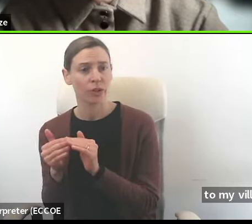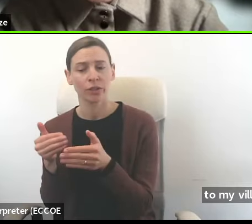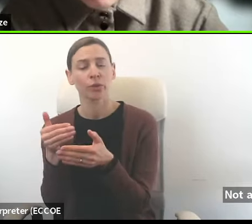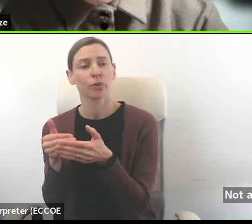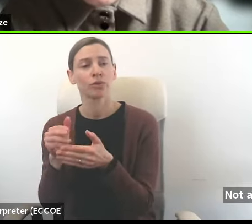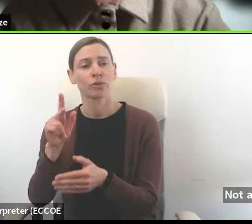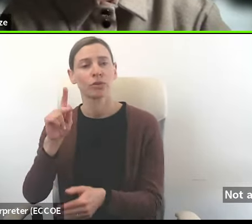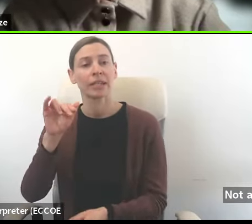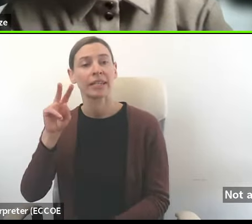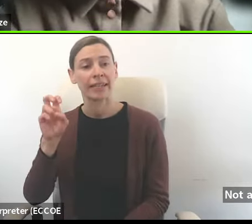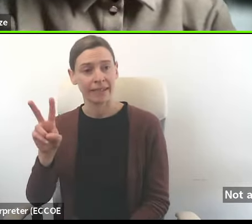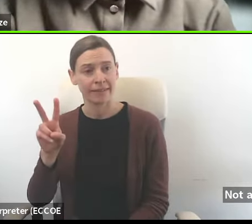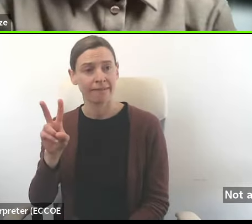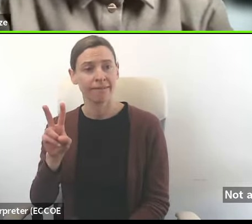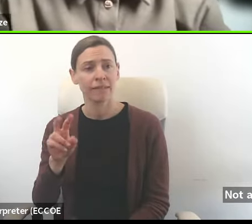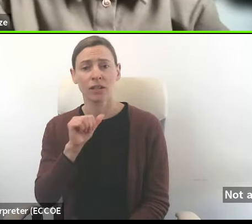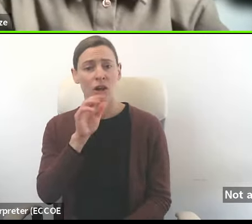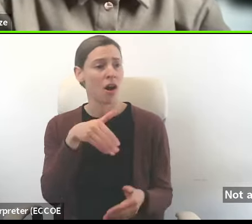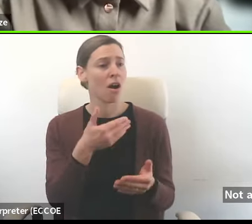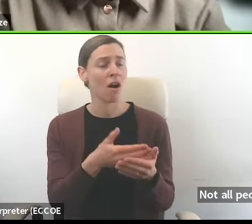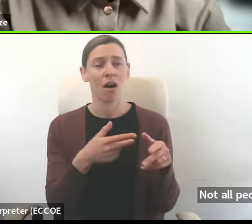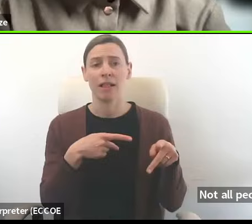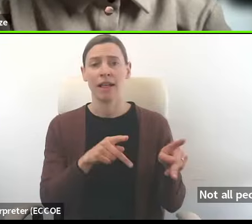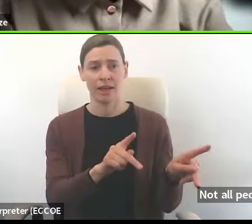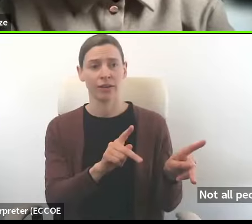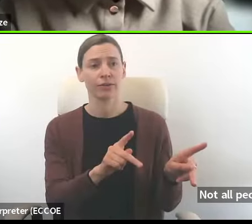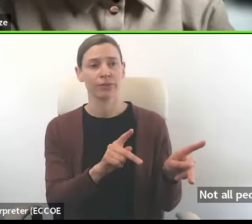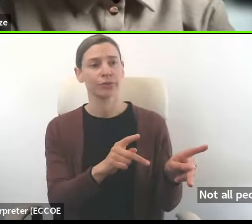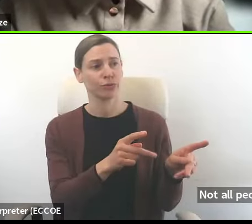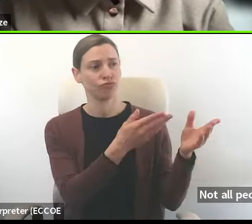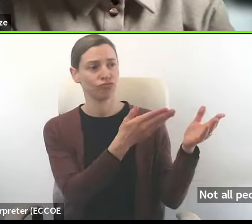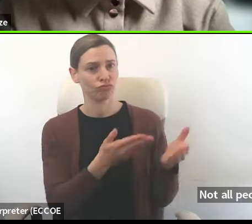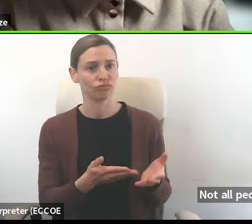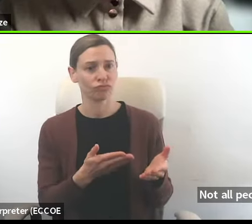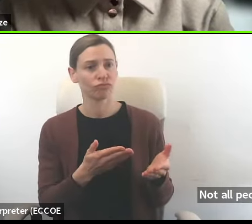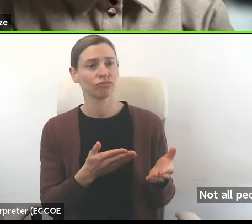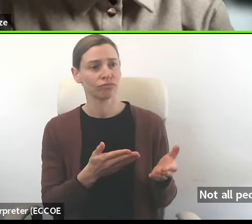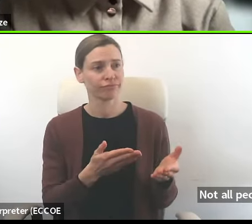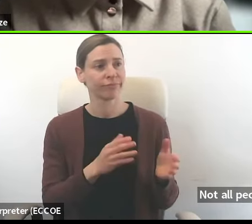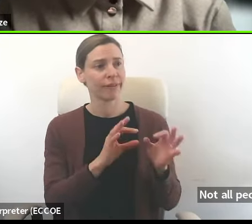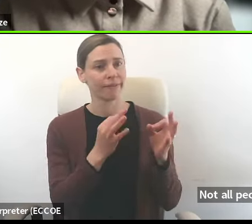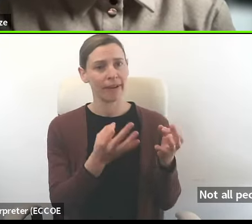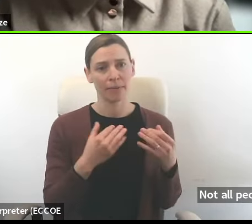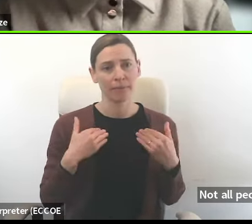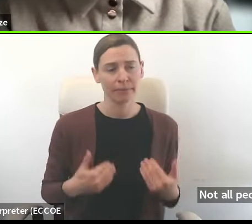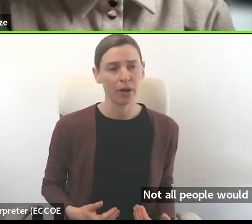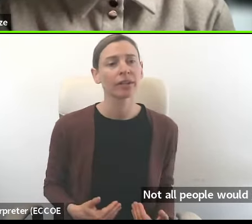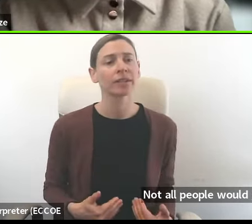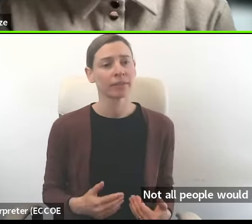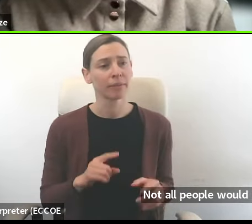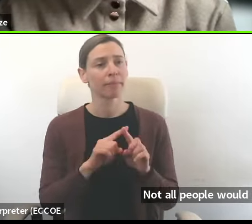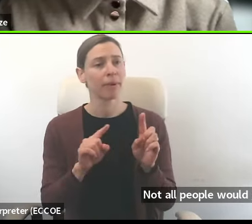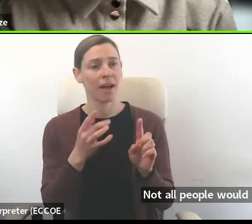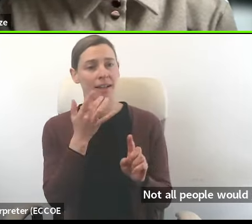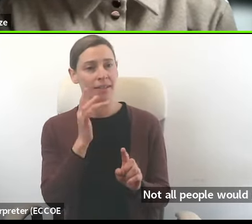it. So since I got her body, I was